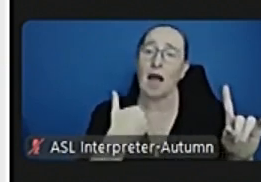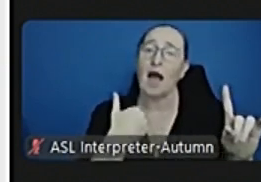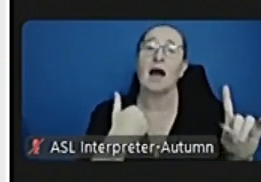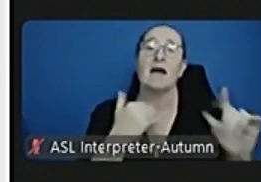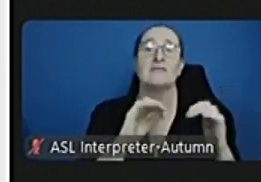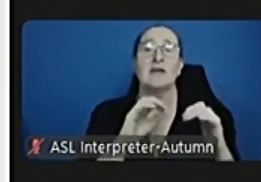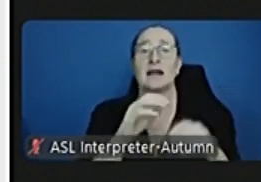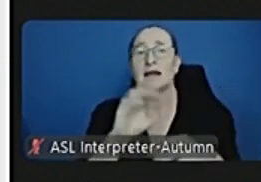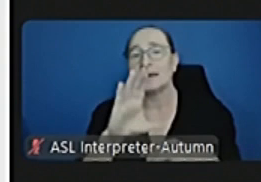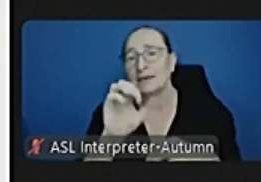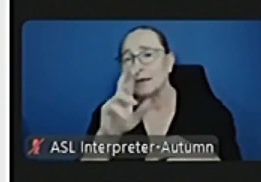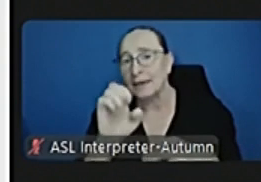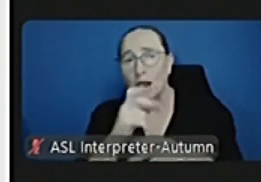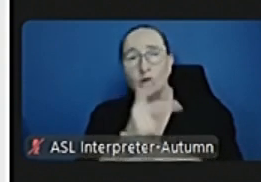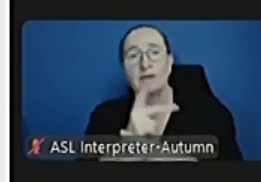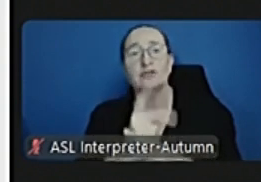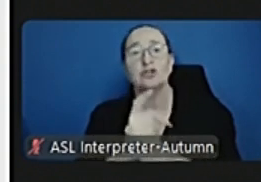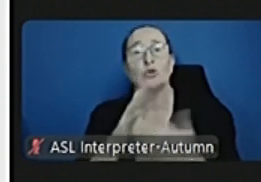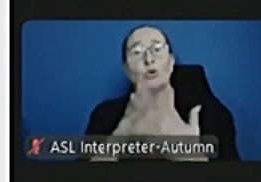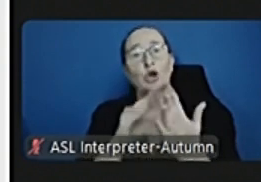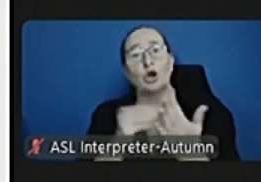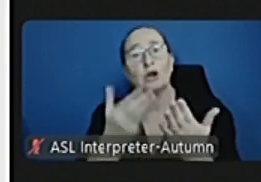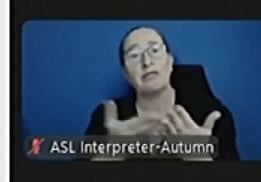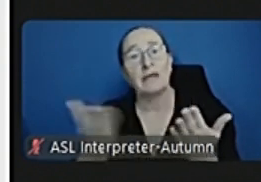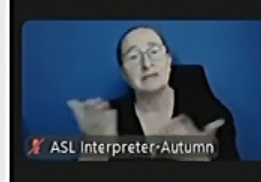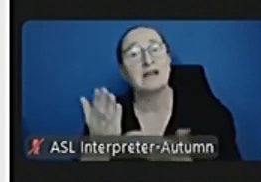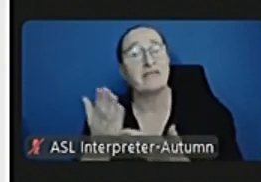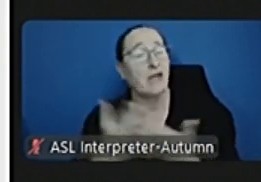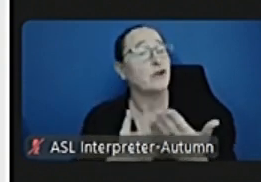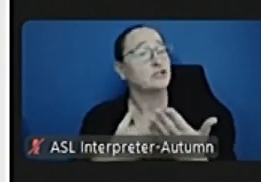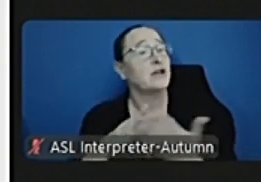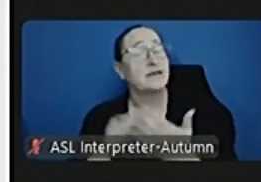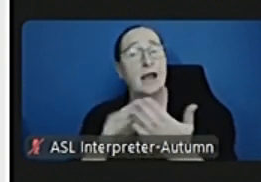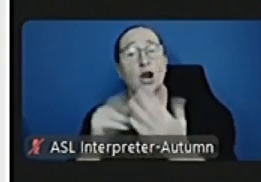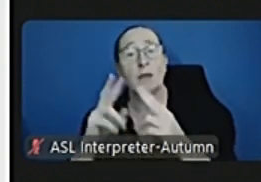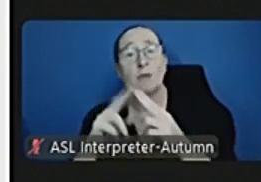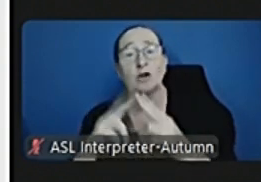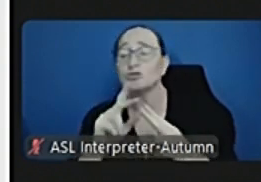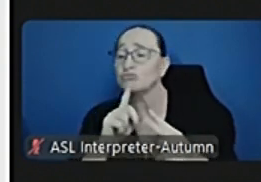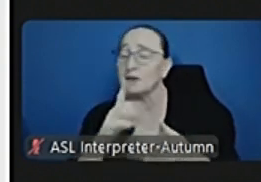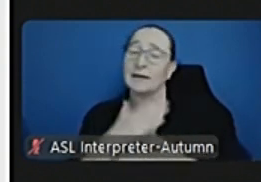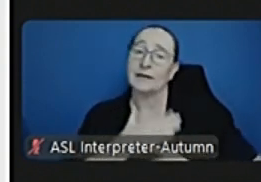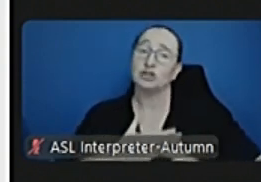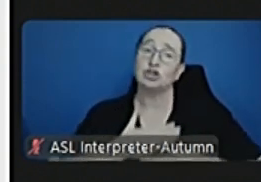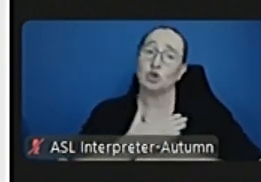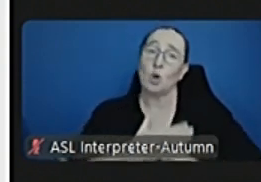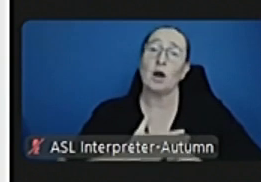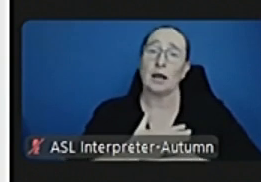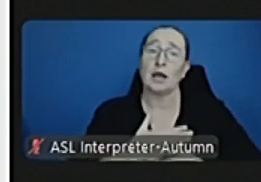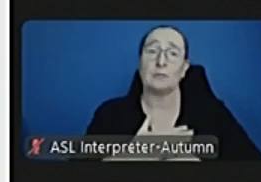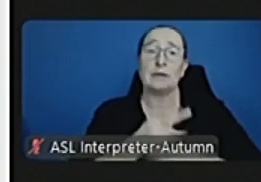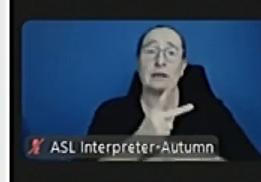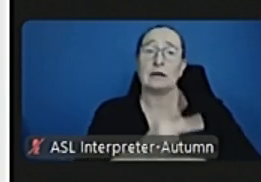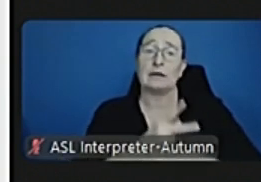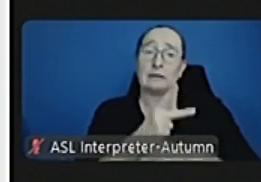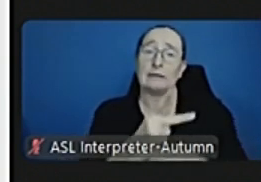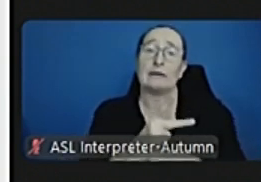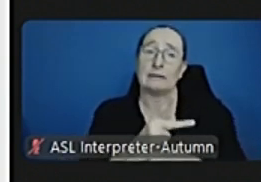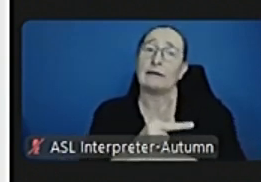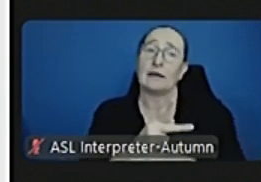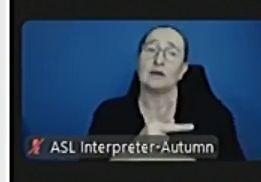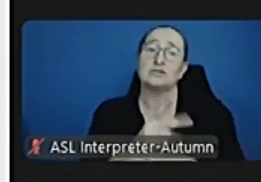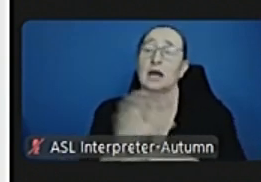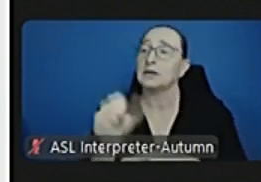to learn things. Because some people, there are care partners that really enjoy being care partners. And others